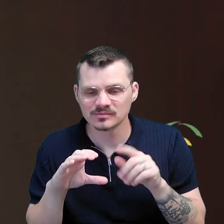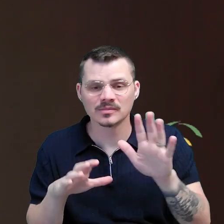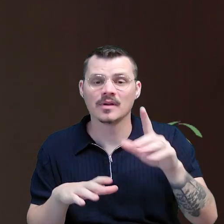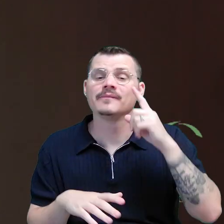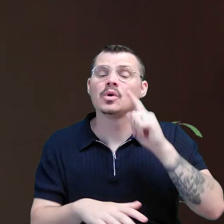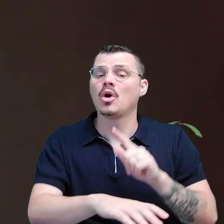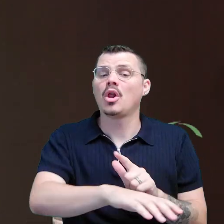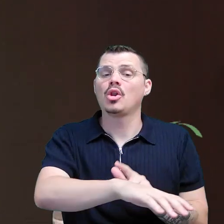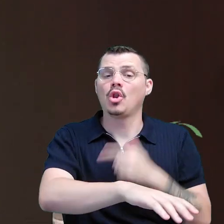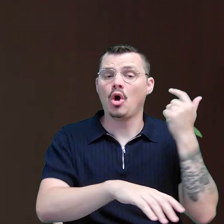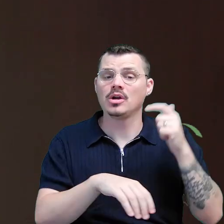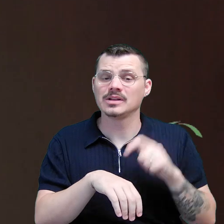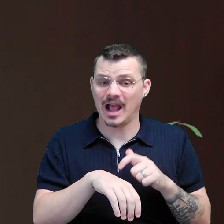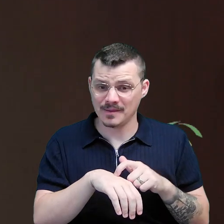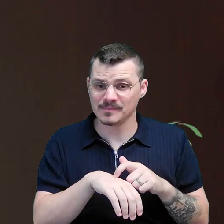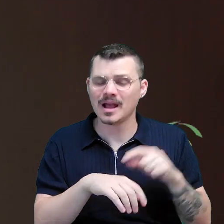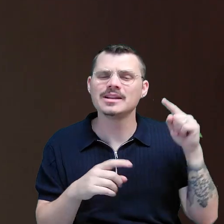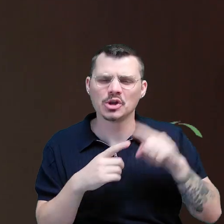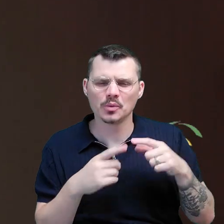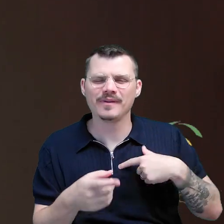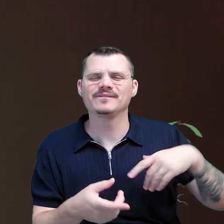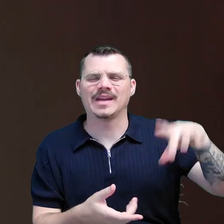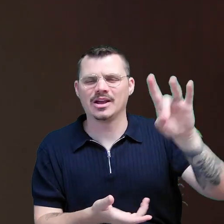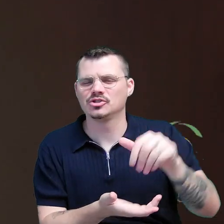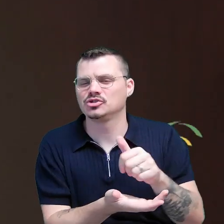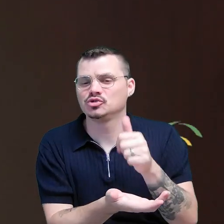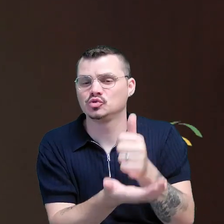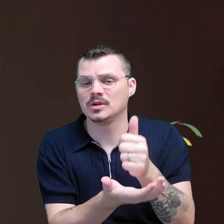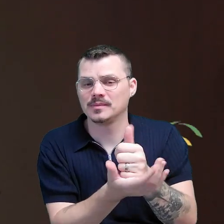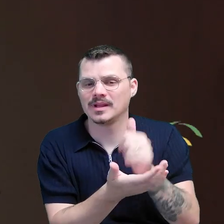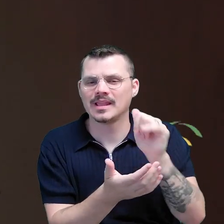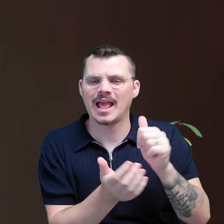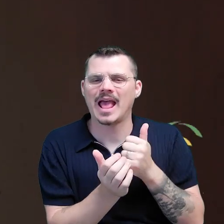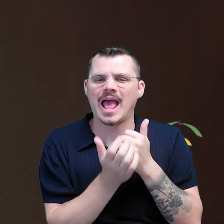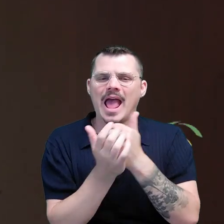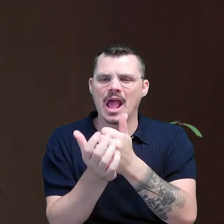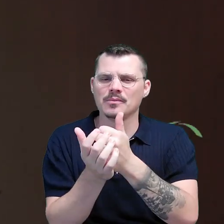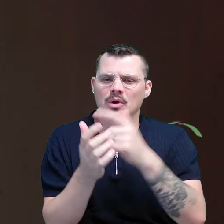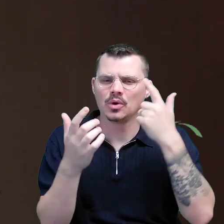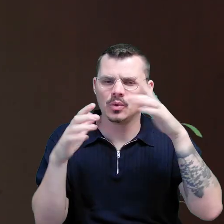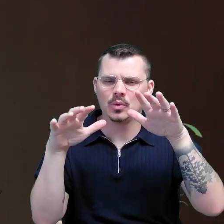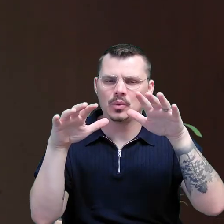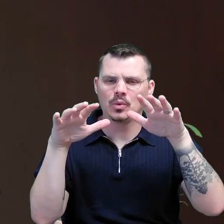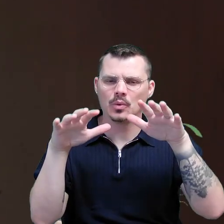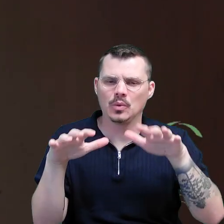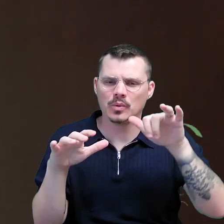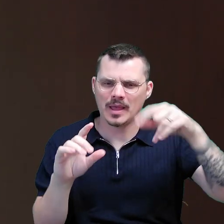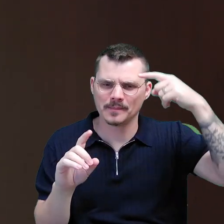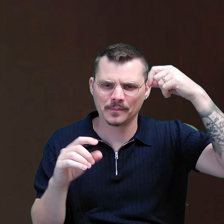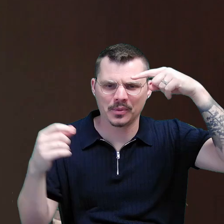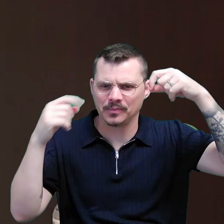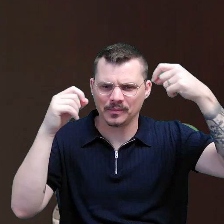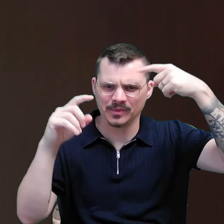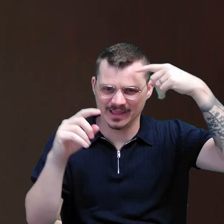long time, until we found a treatment that helped settle that particular circuit in her brain.